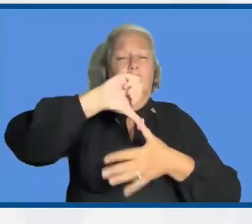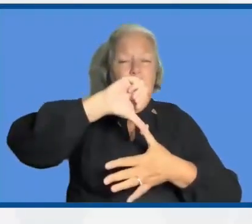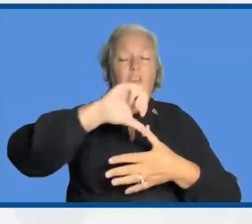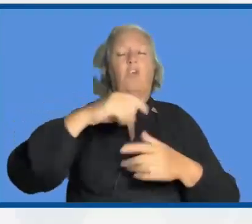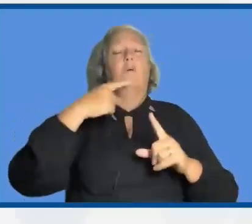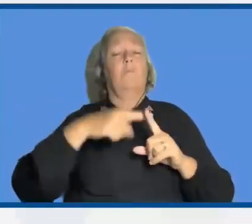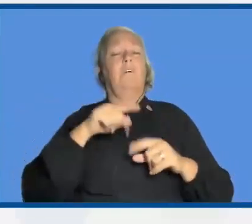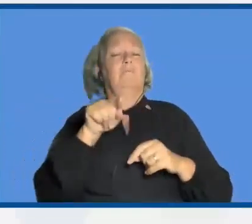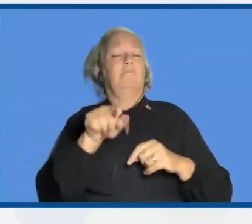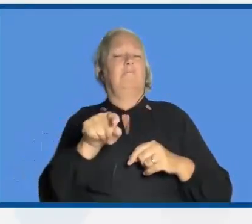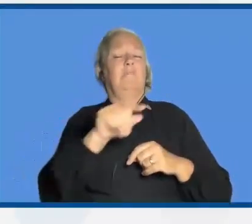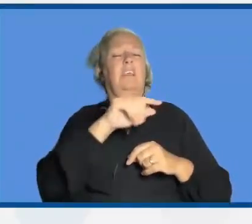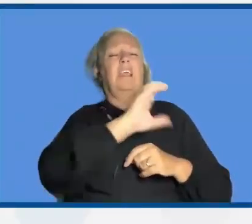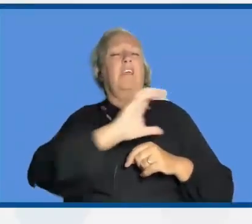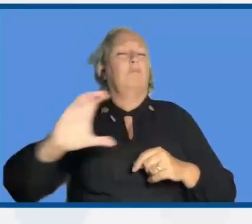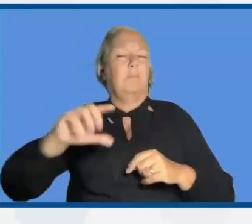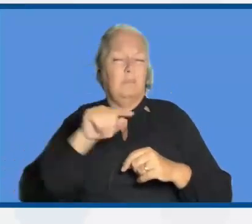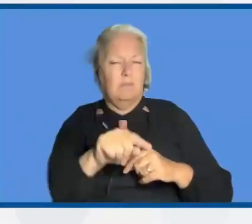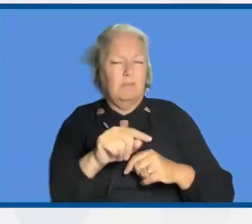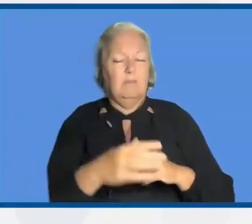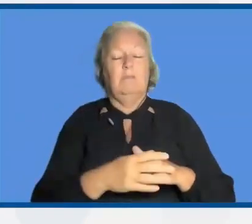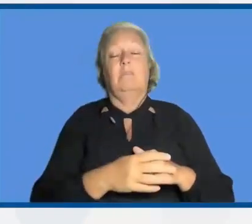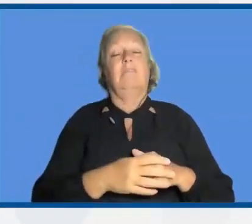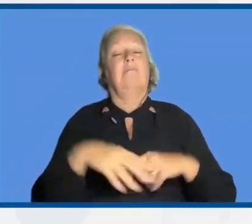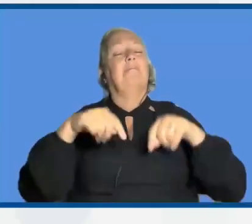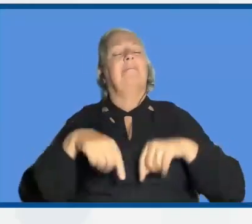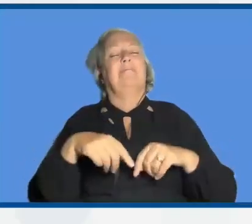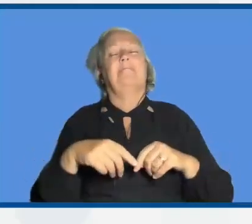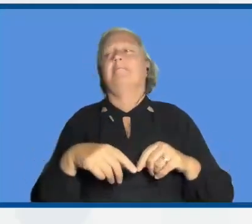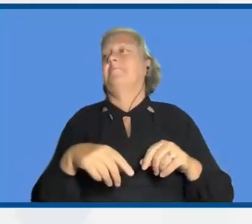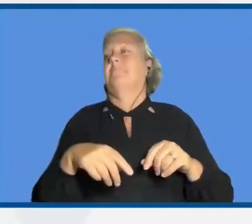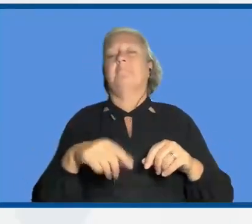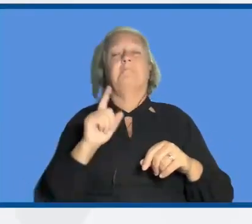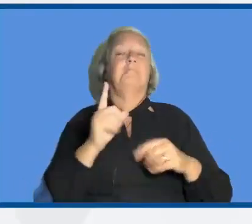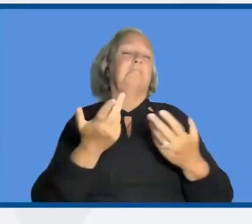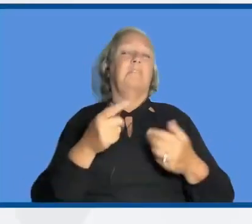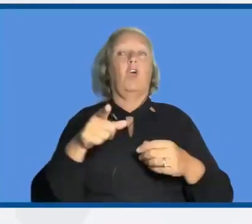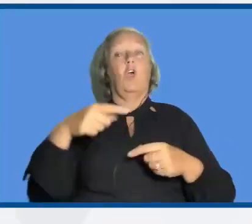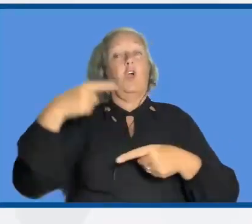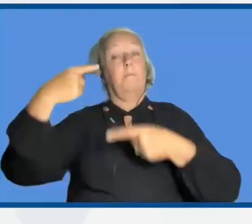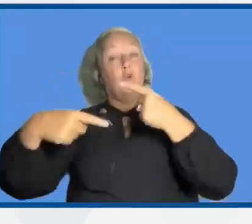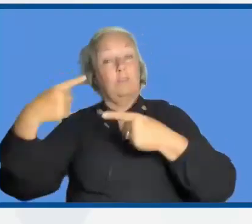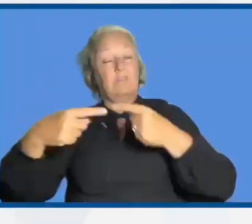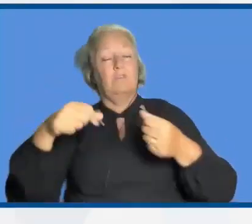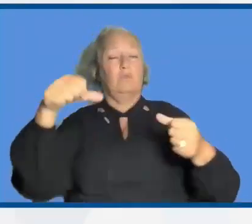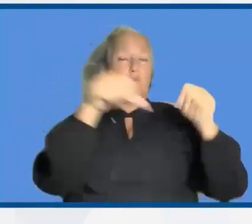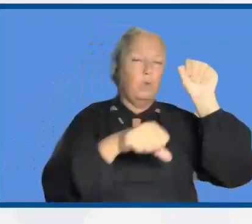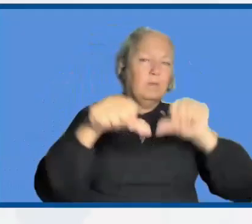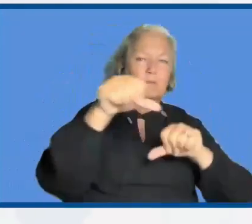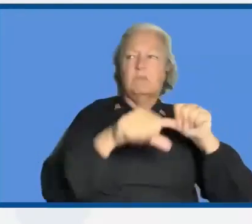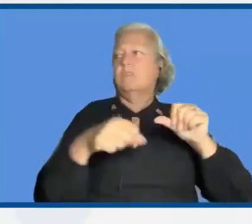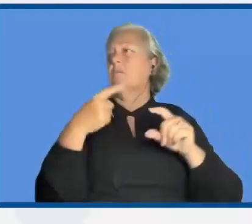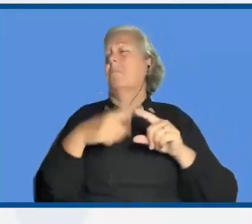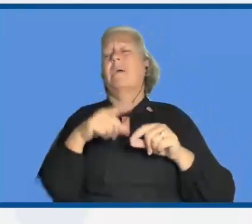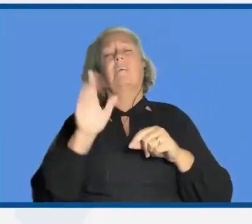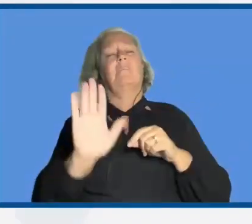session is saying that it's not enough to have this contact between politicians and scientists and those who are the policymakers.